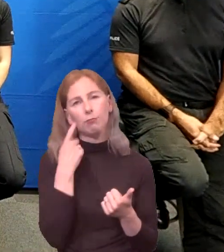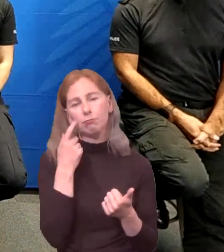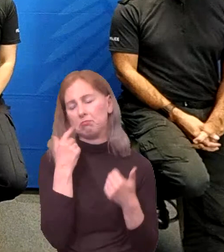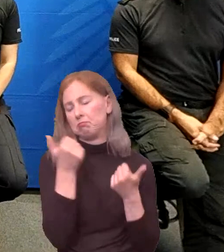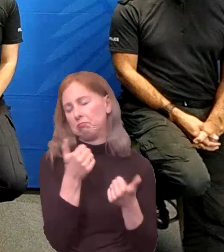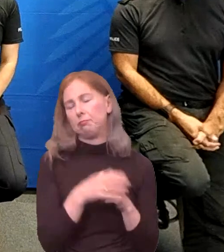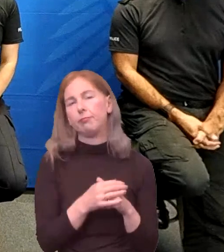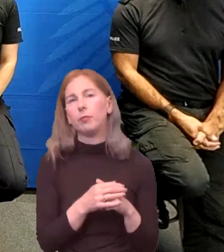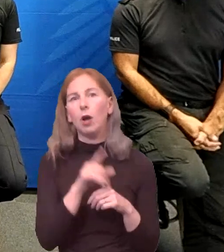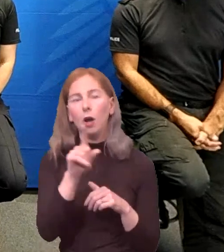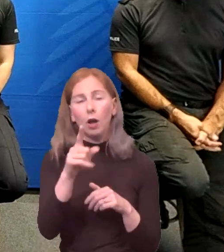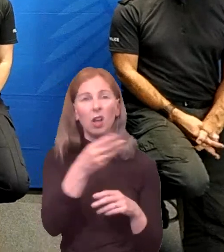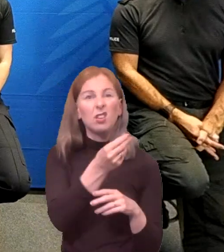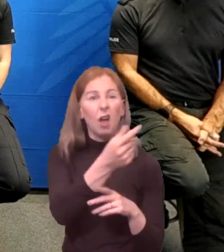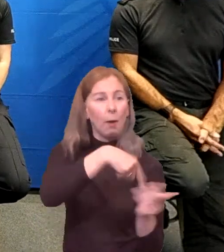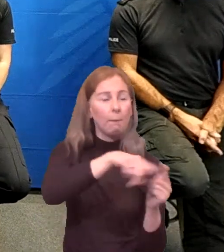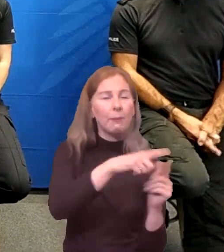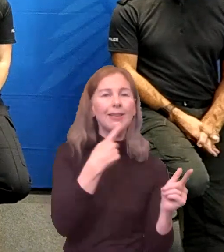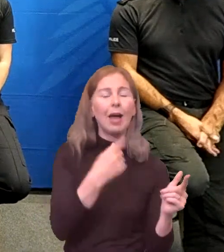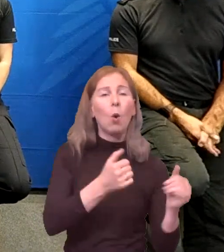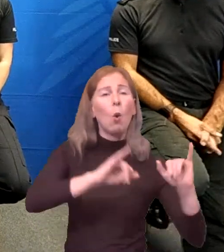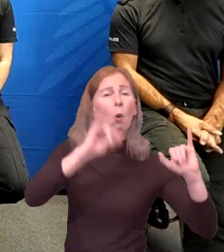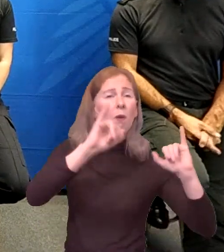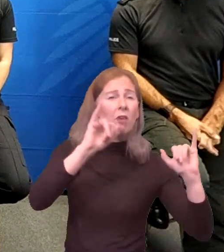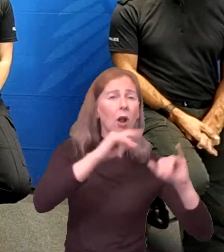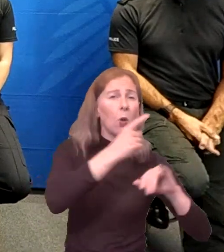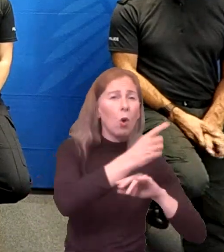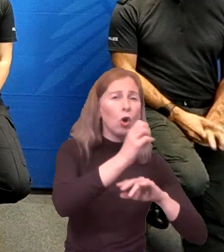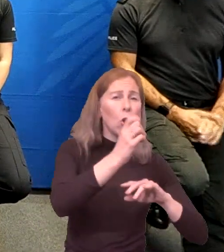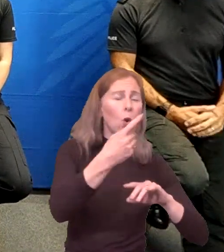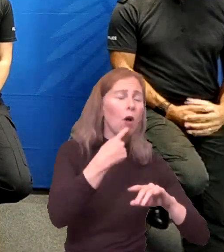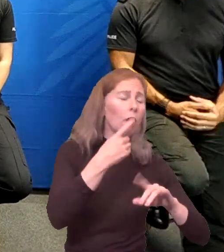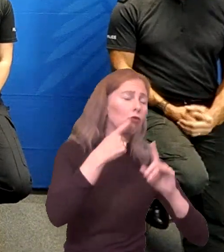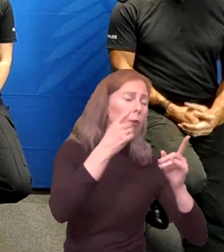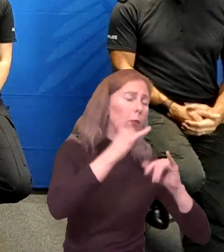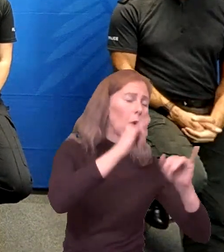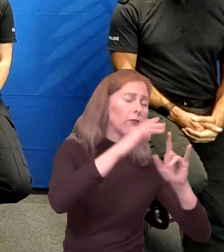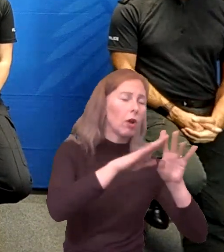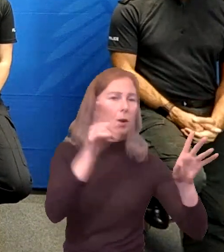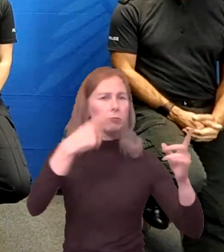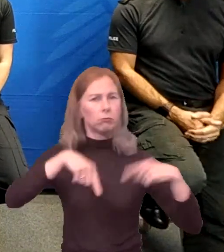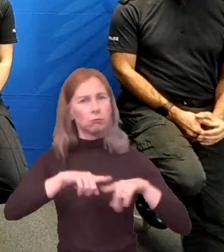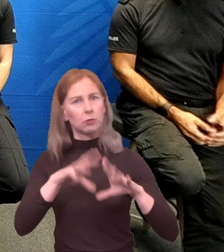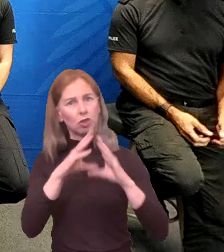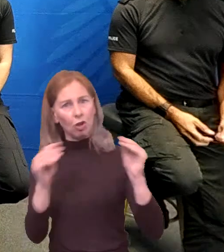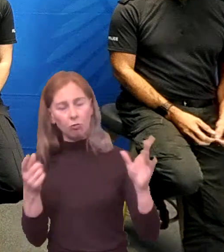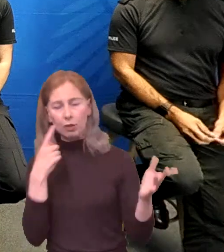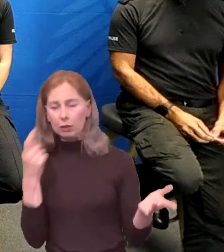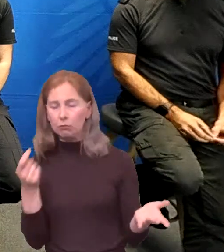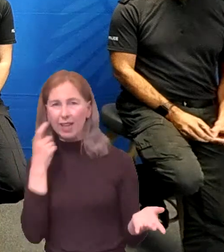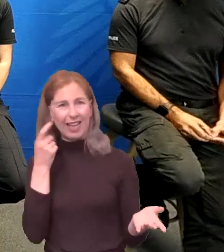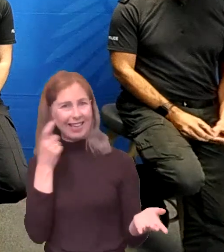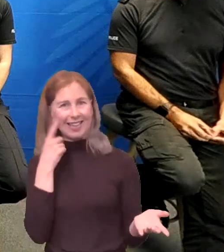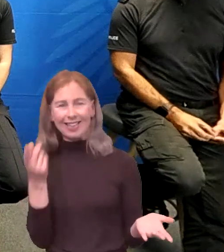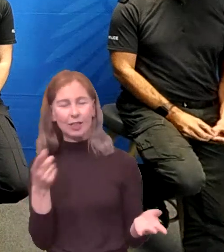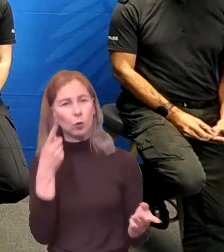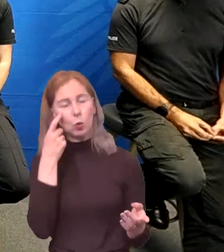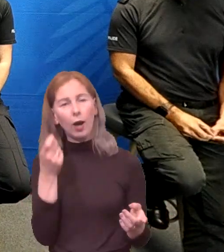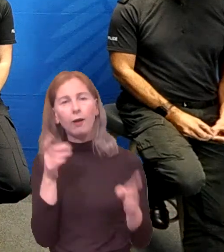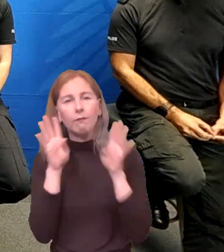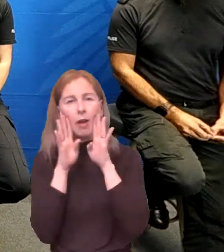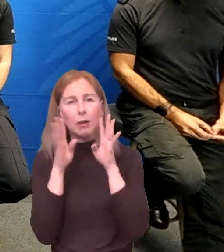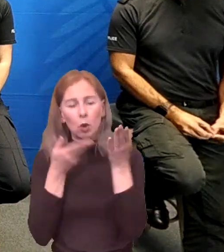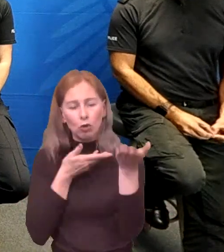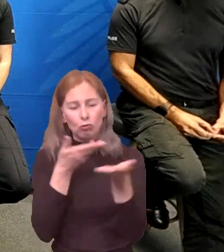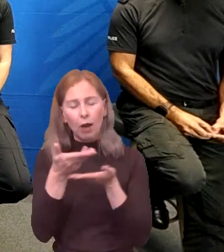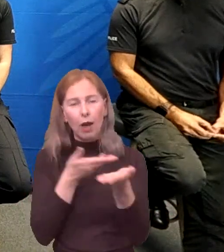we're really pleased that actually in Surrey it's really easy for people to report crimes. You can pop the information in on a Facebook chat, you get a crime